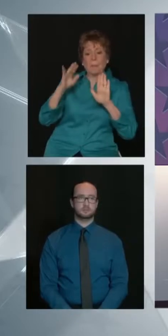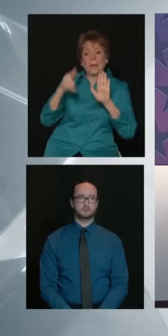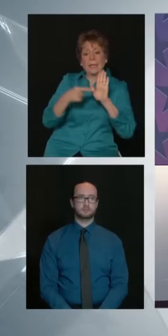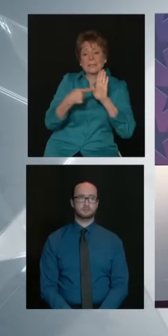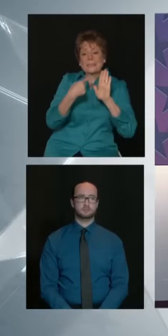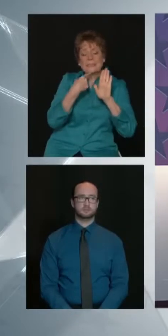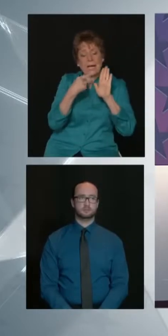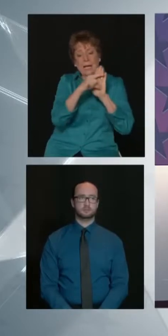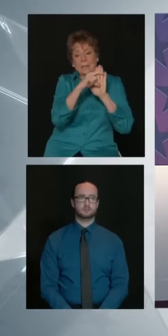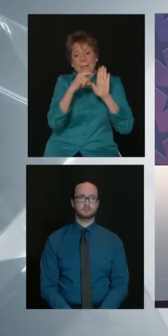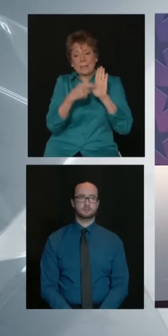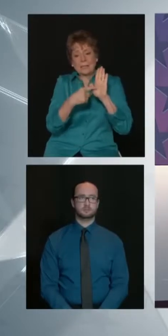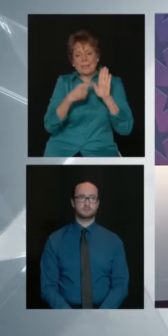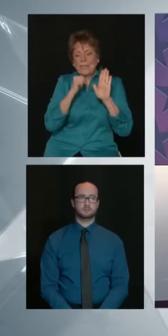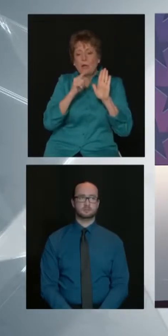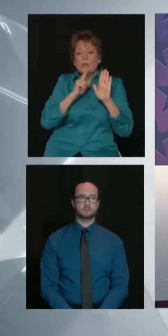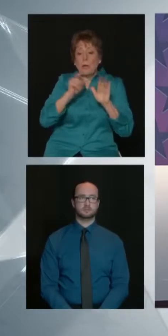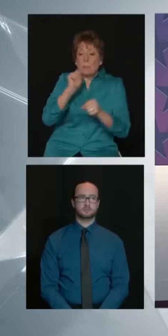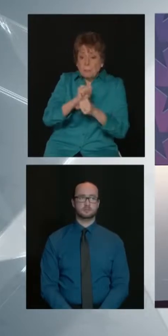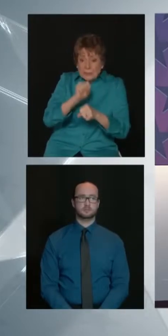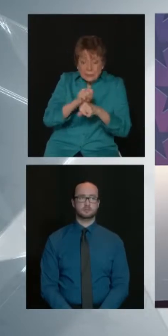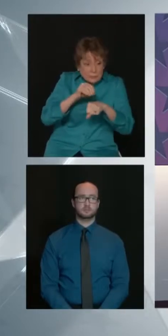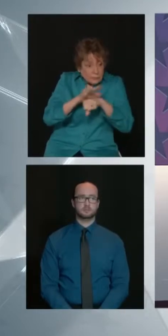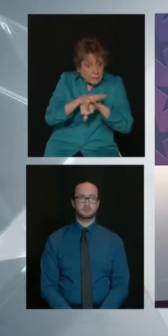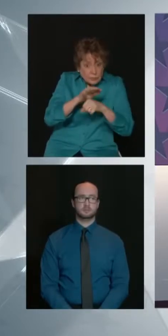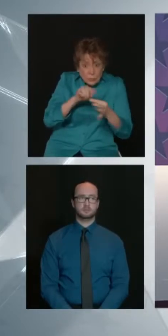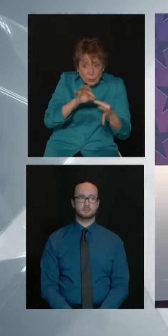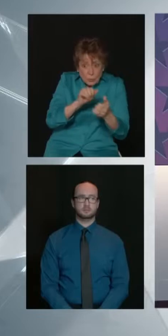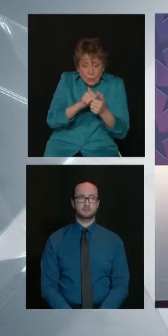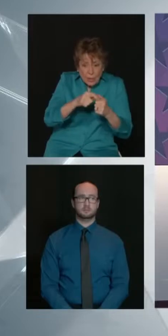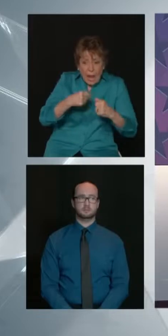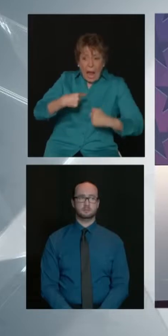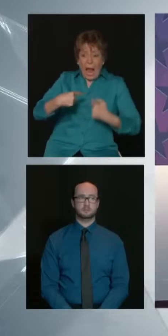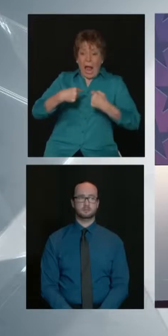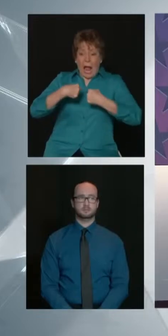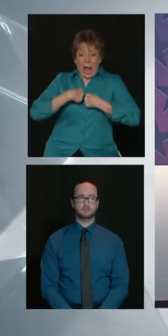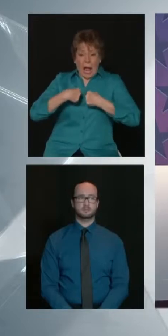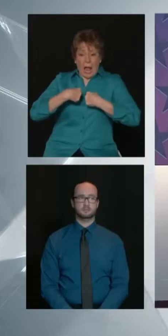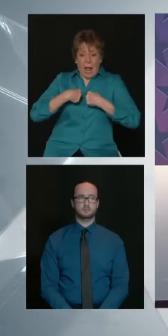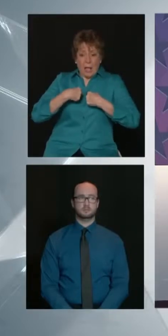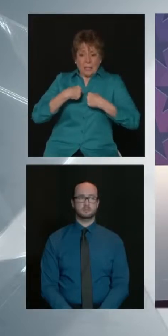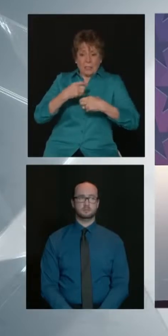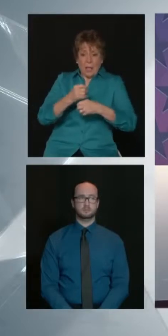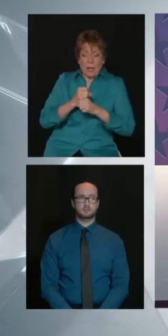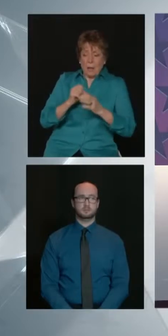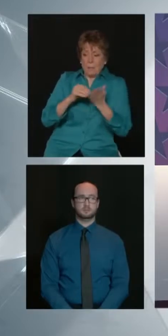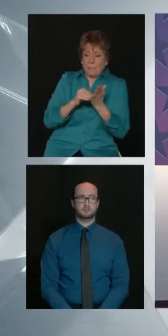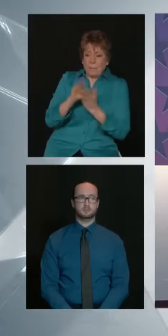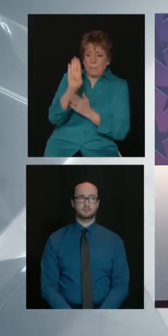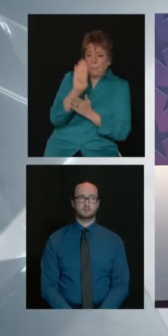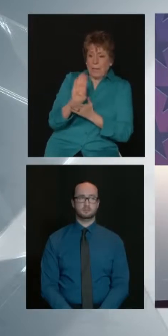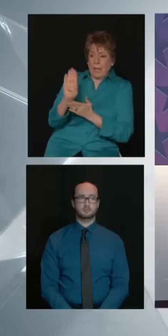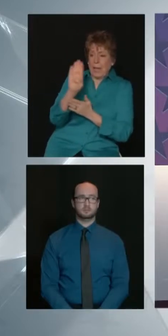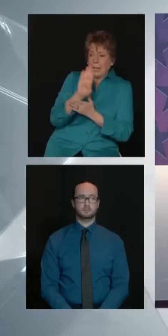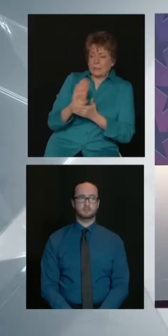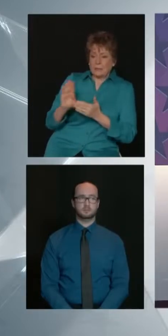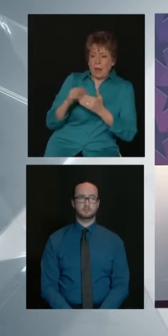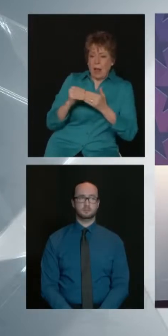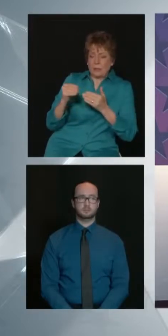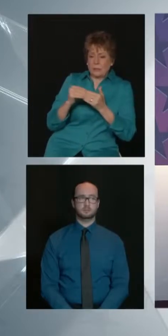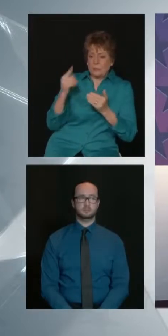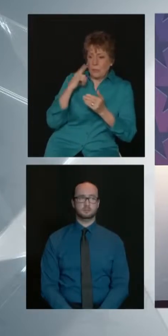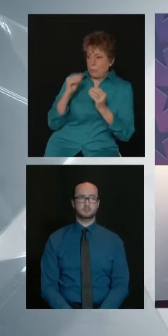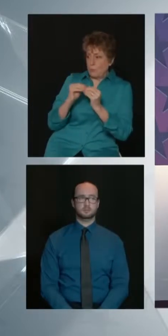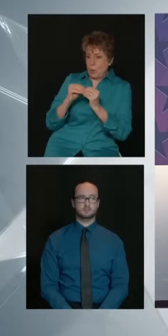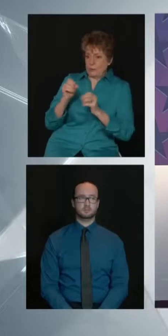Patrol agents, for staffing, you know, for the technical systems to monitor the border. And where they make sense,